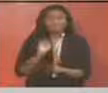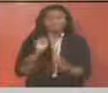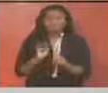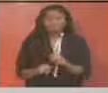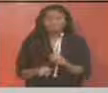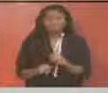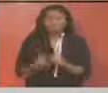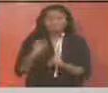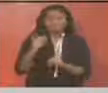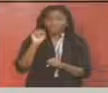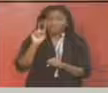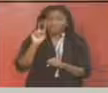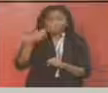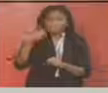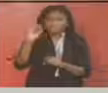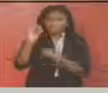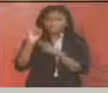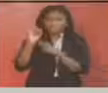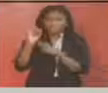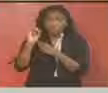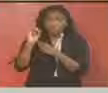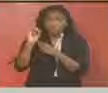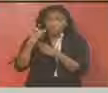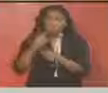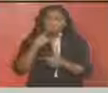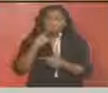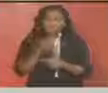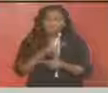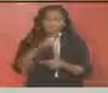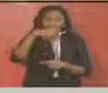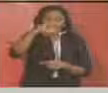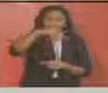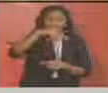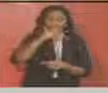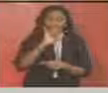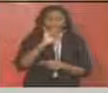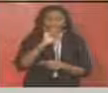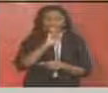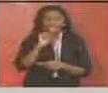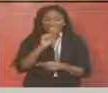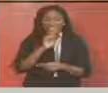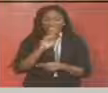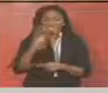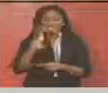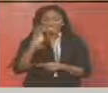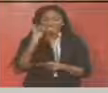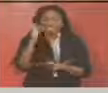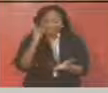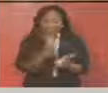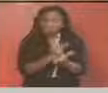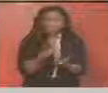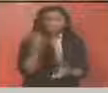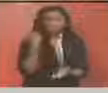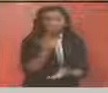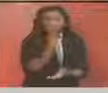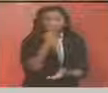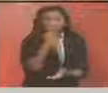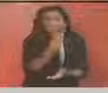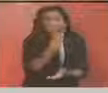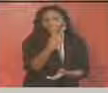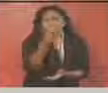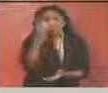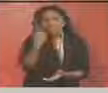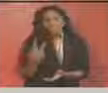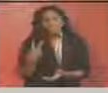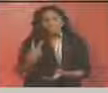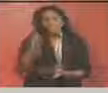is concerned, Pfizer has only been available 2.5 months.